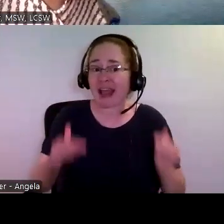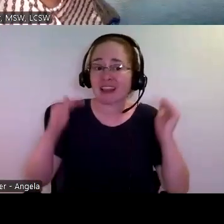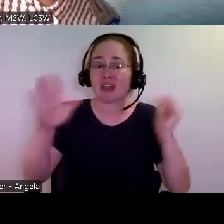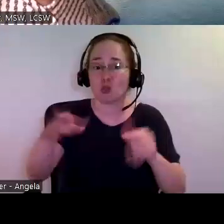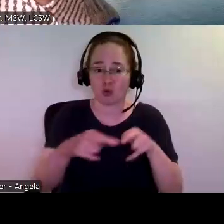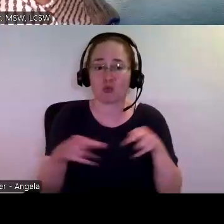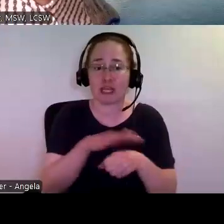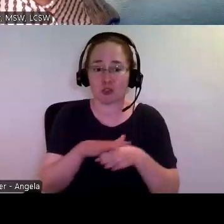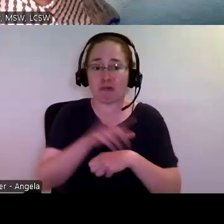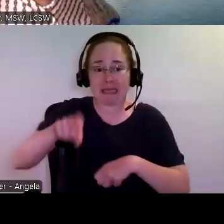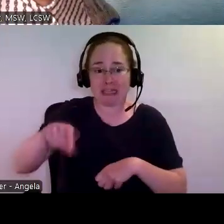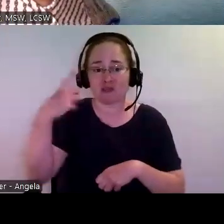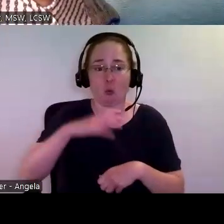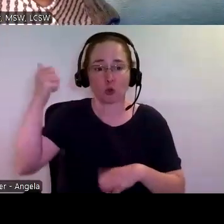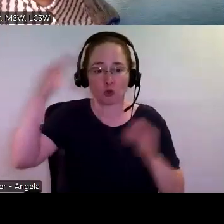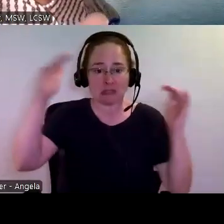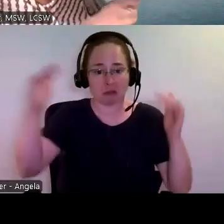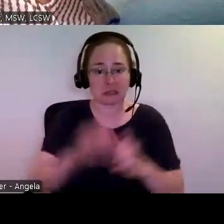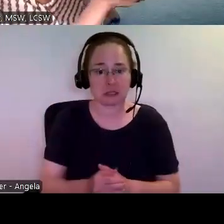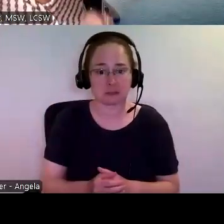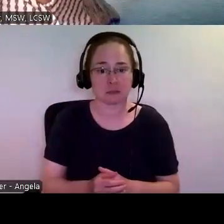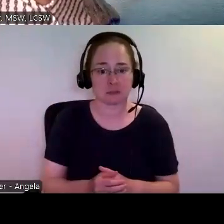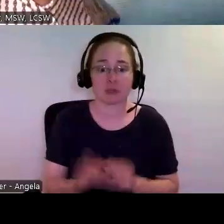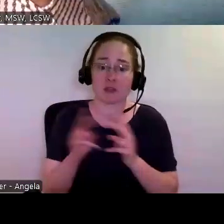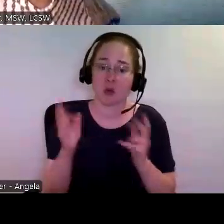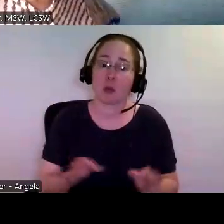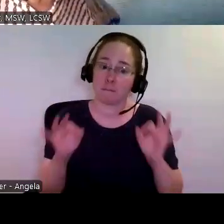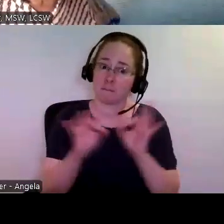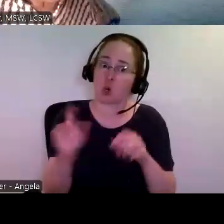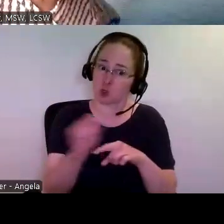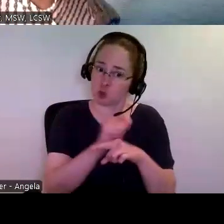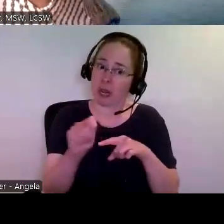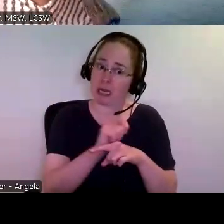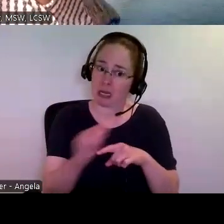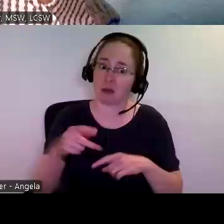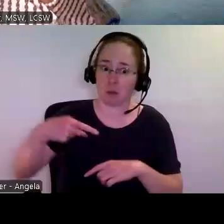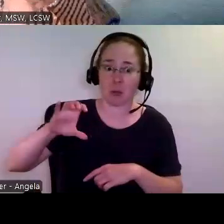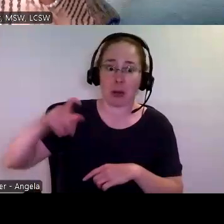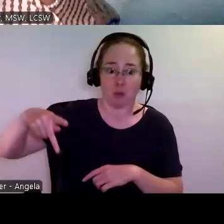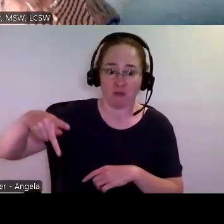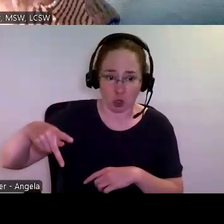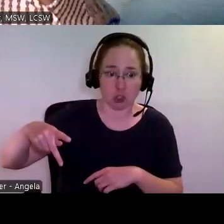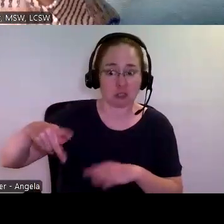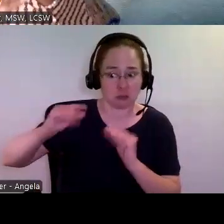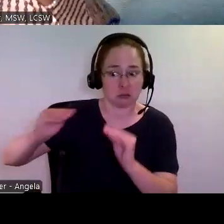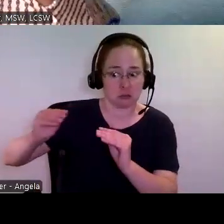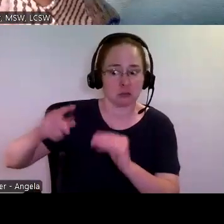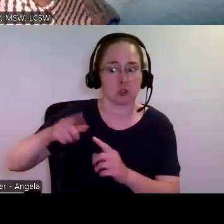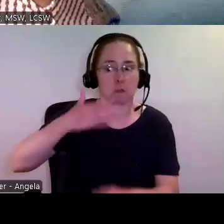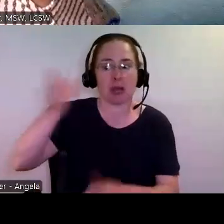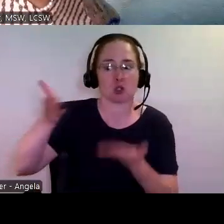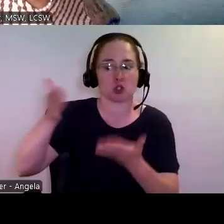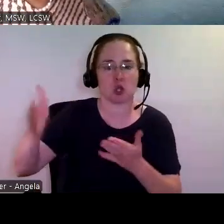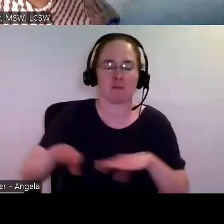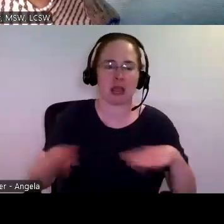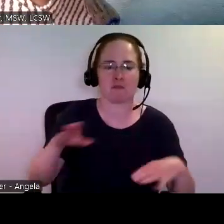needs for older adults. Very important, training primary care providers to better serve the behavioral health